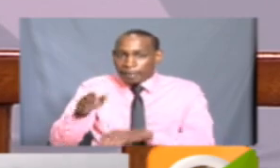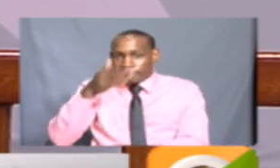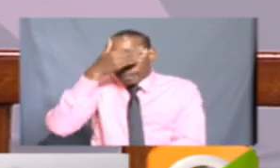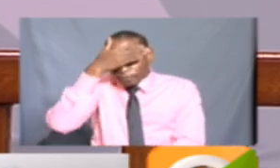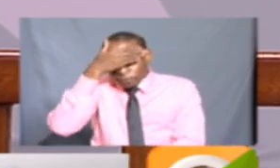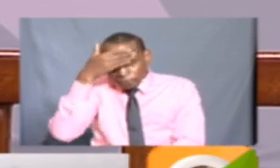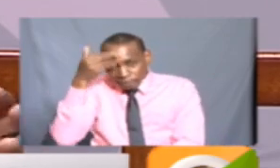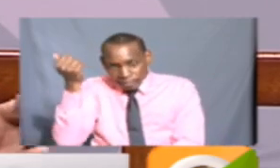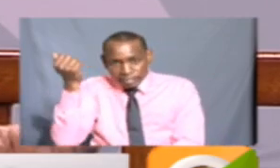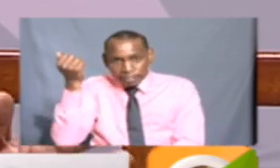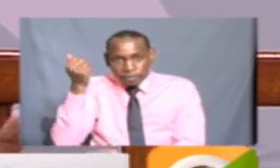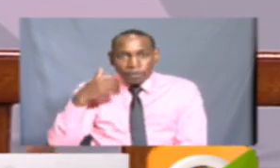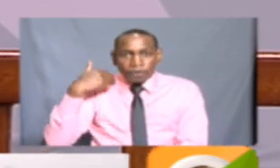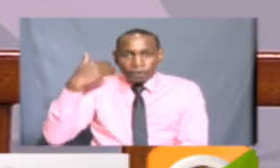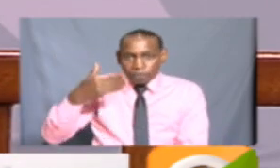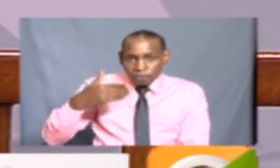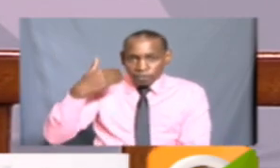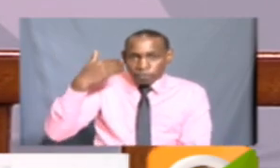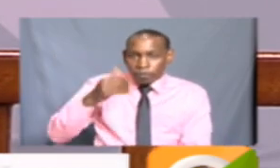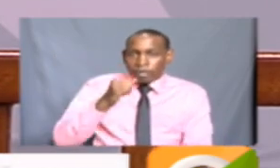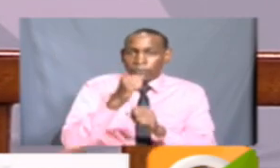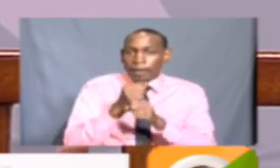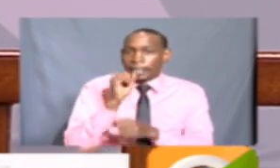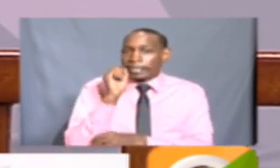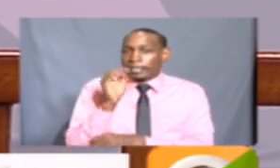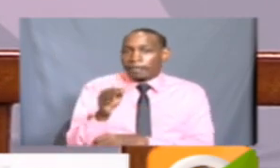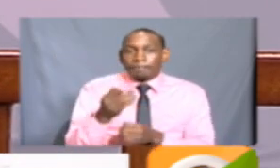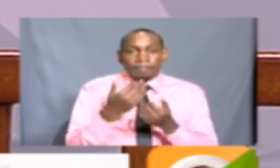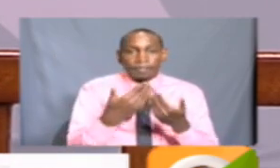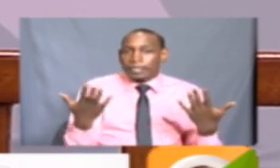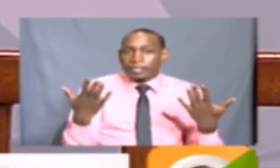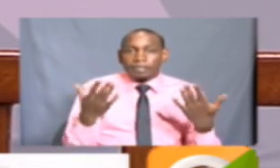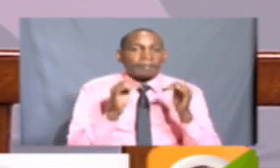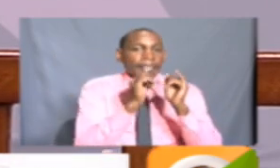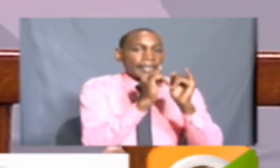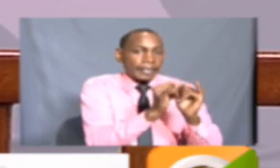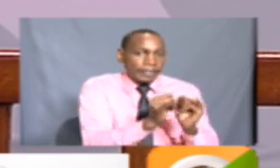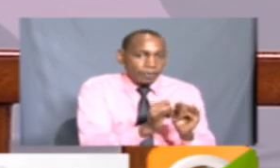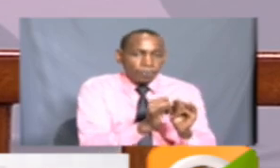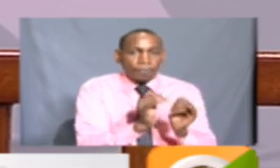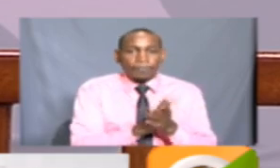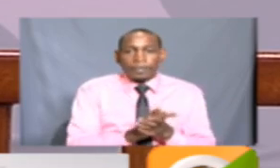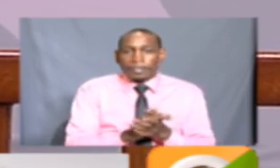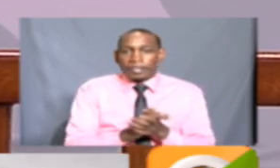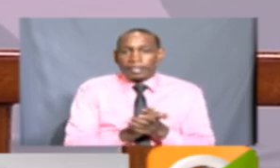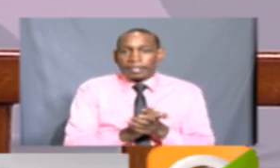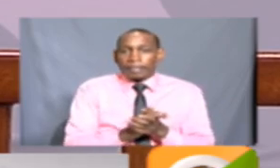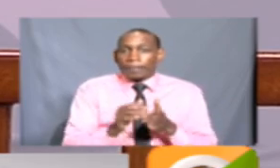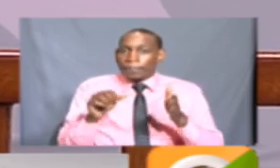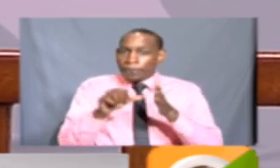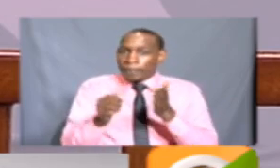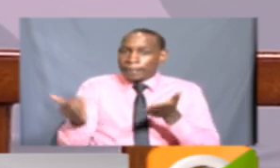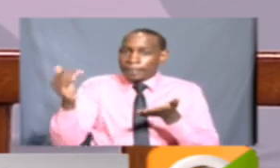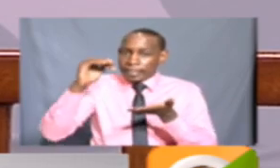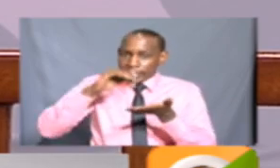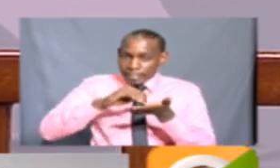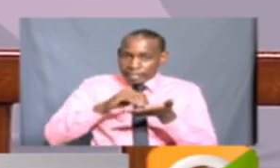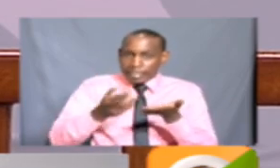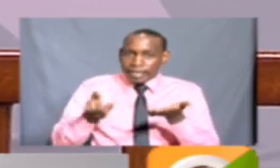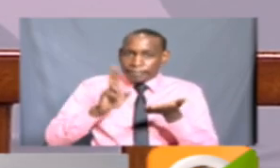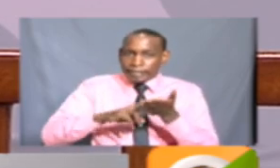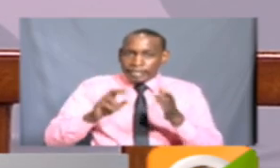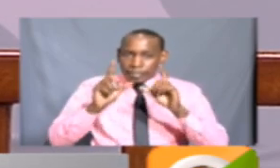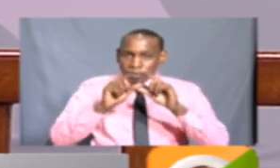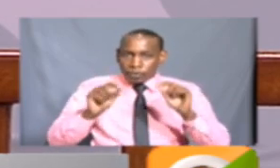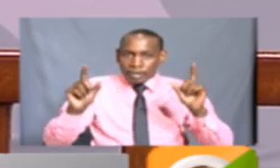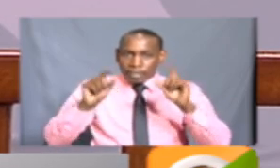amnesia, we always operate as if these things were new. And our tragedy once again, and I'm overusing this word